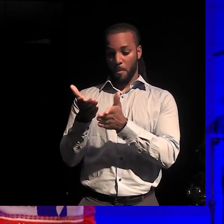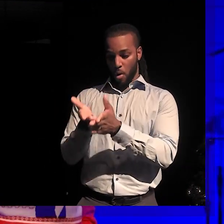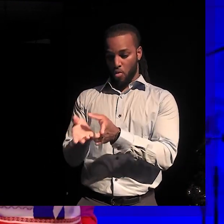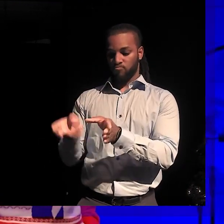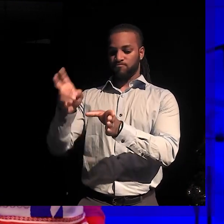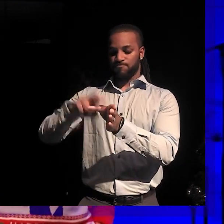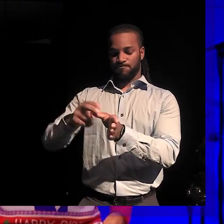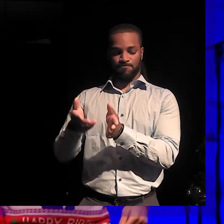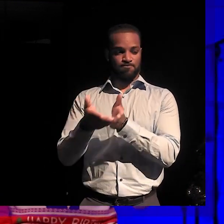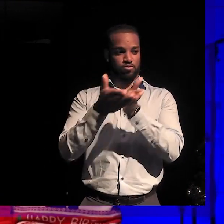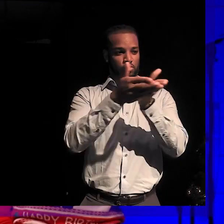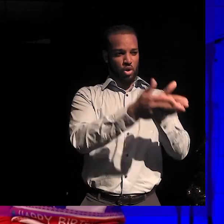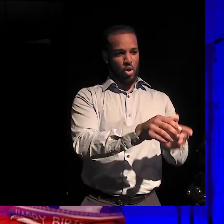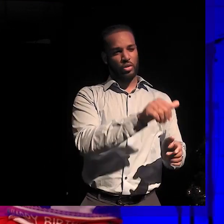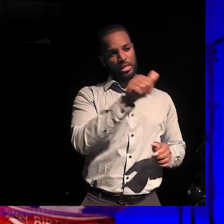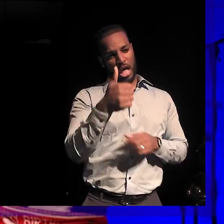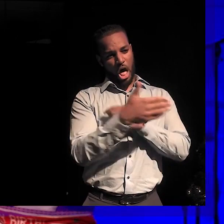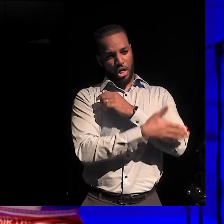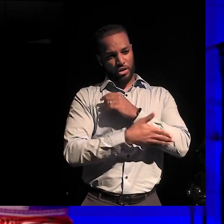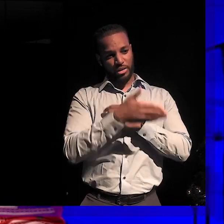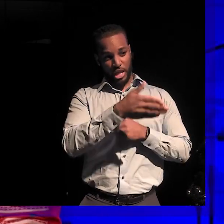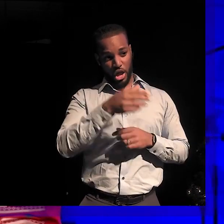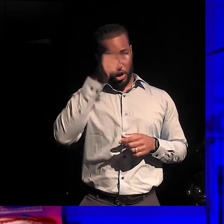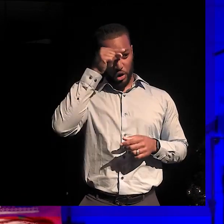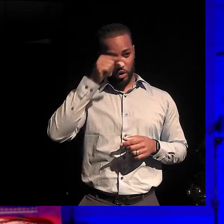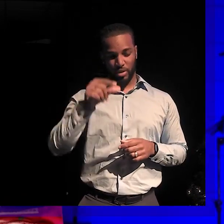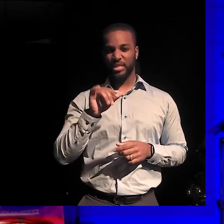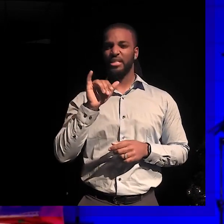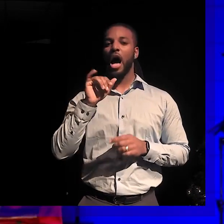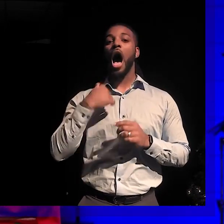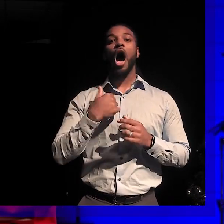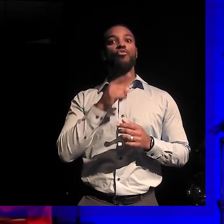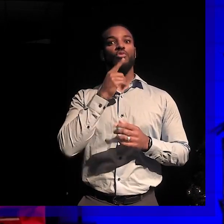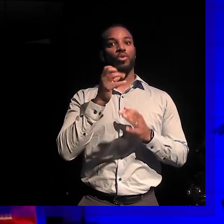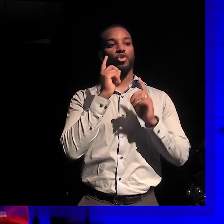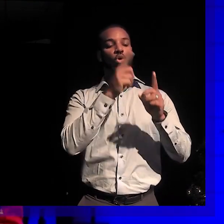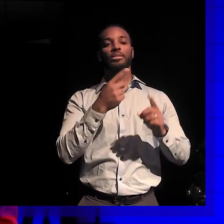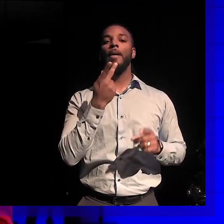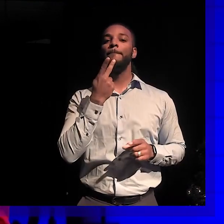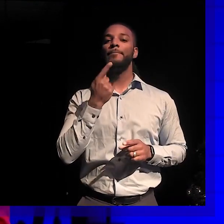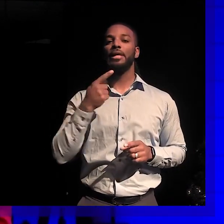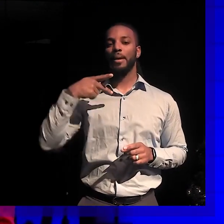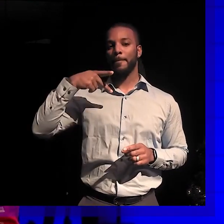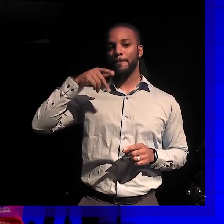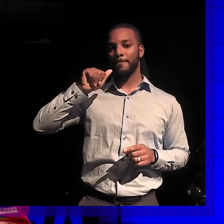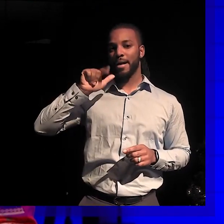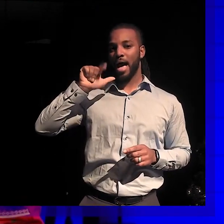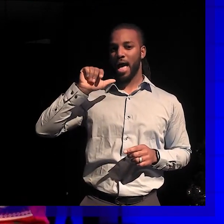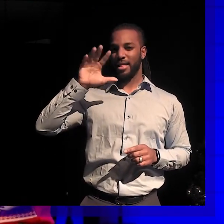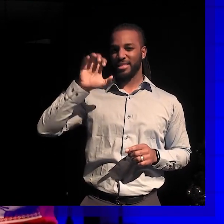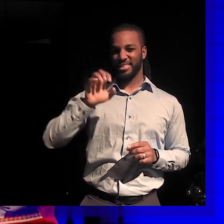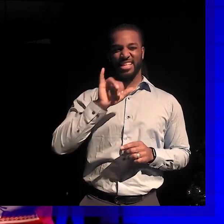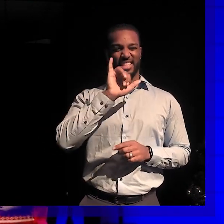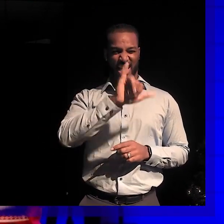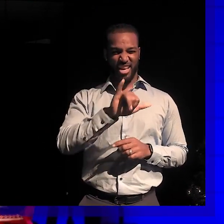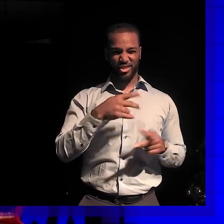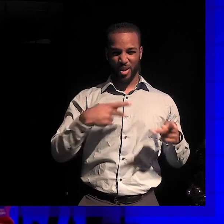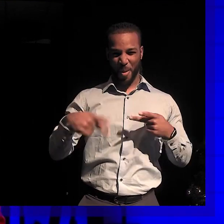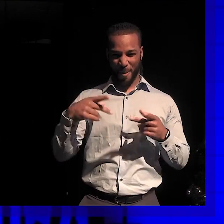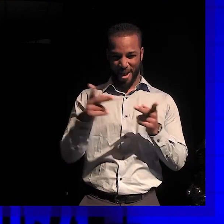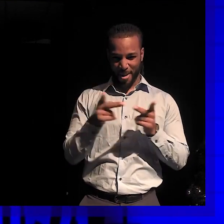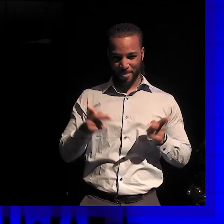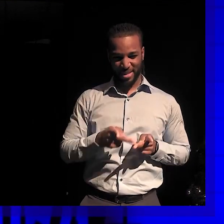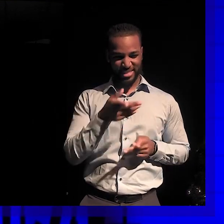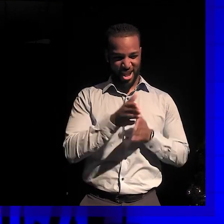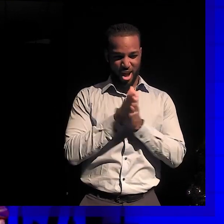called Corfu, Greece, and it was the Pink Palace. It was known as the party place. I don't even know if it's still around anymore.